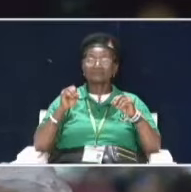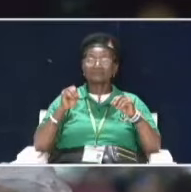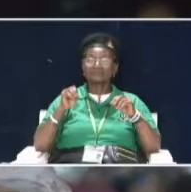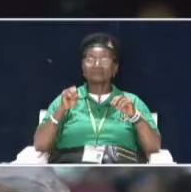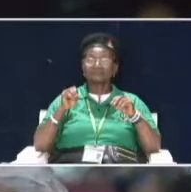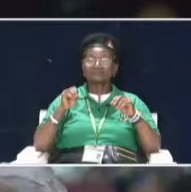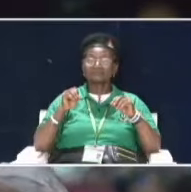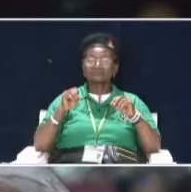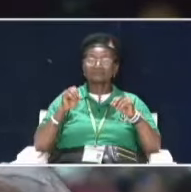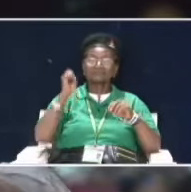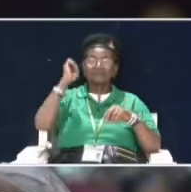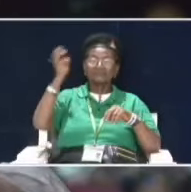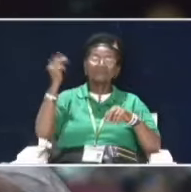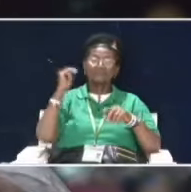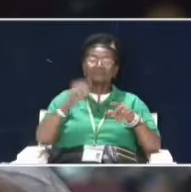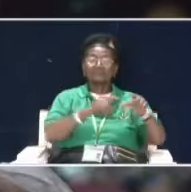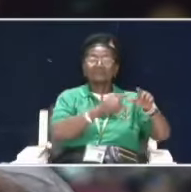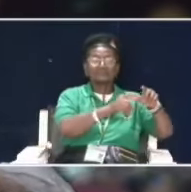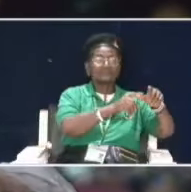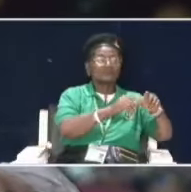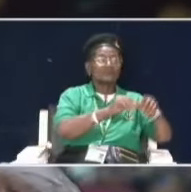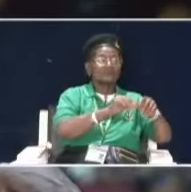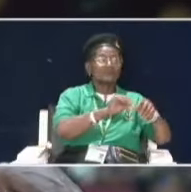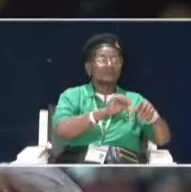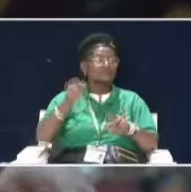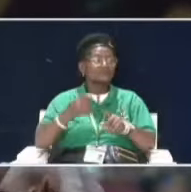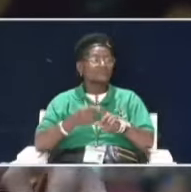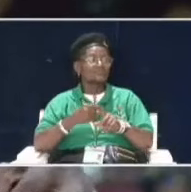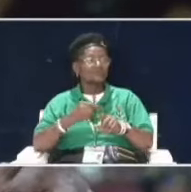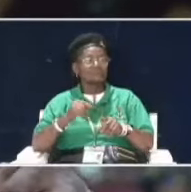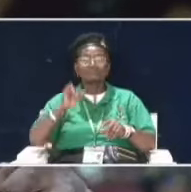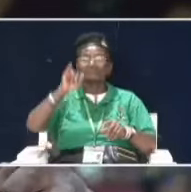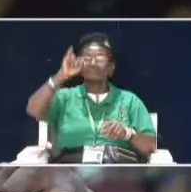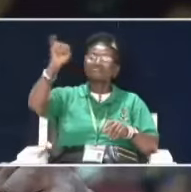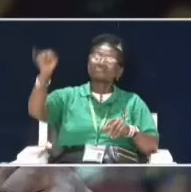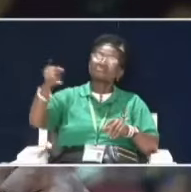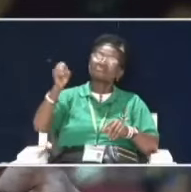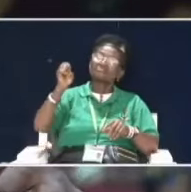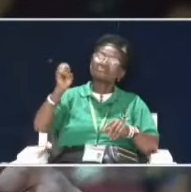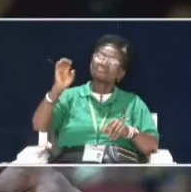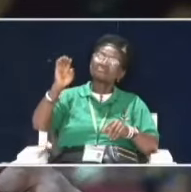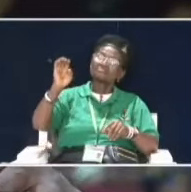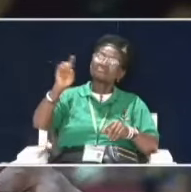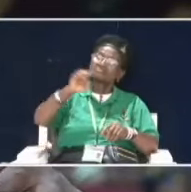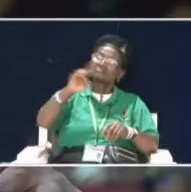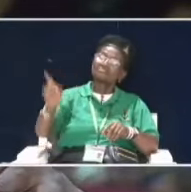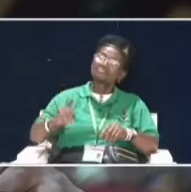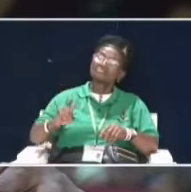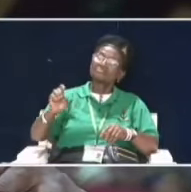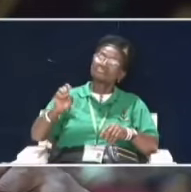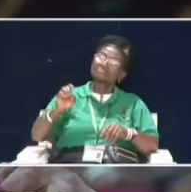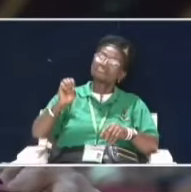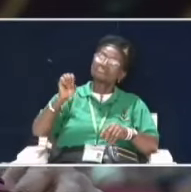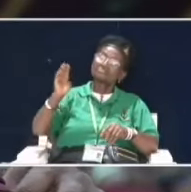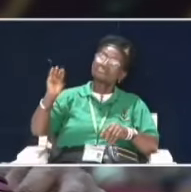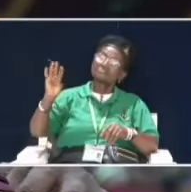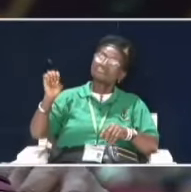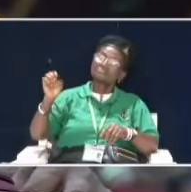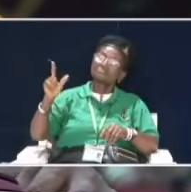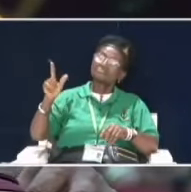He was running from Jezebel, the wife of Ahab.